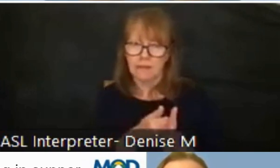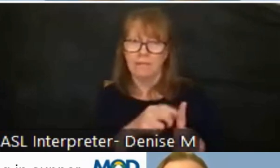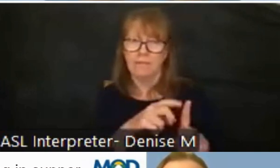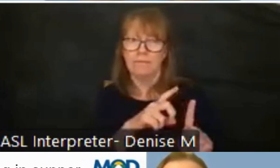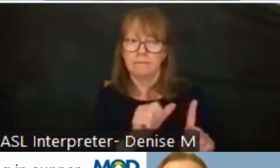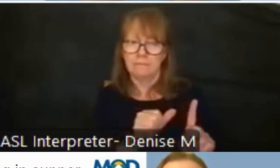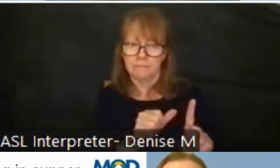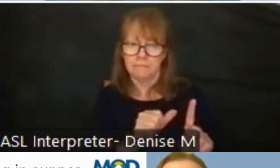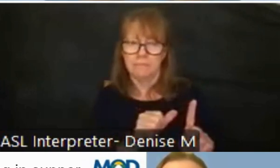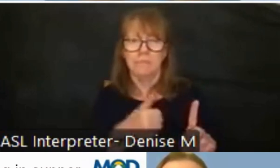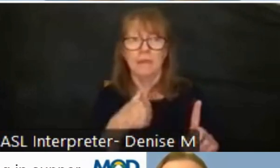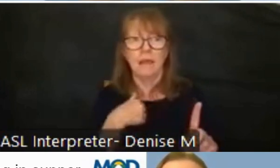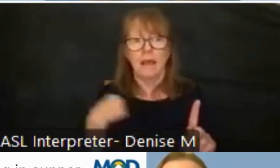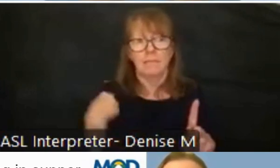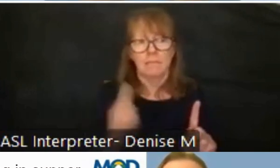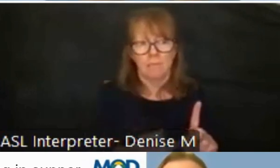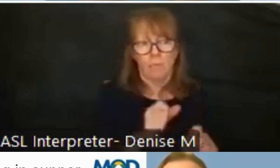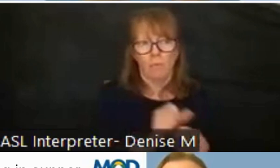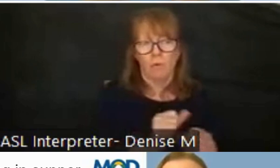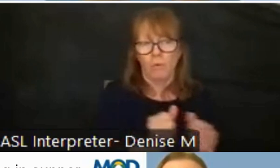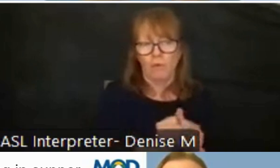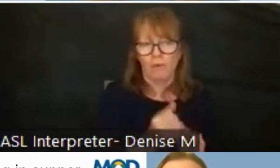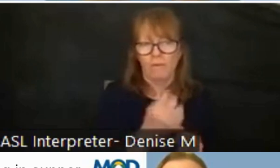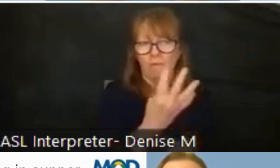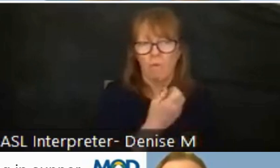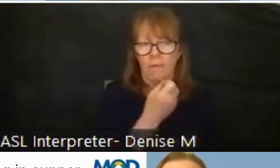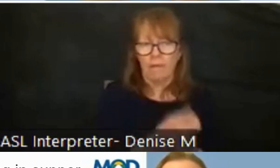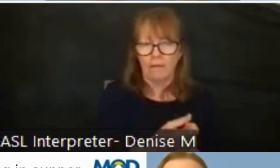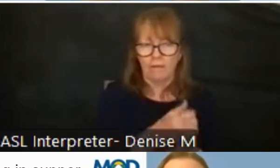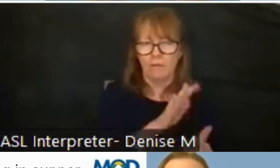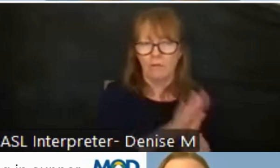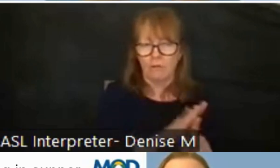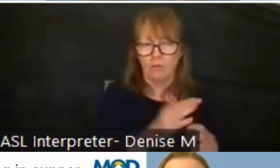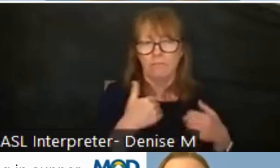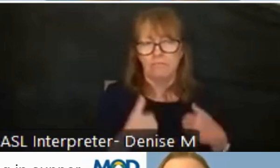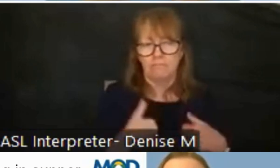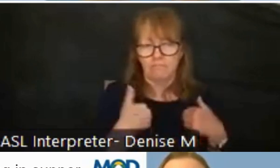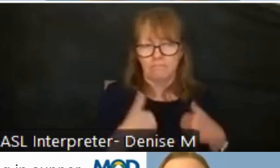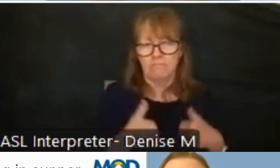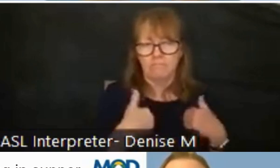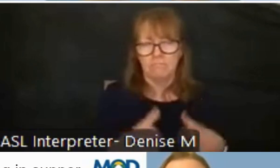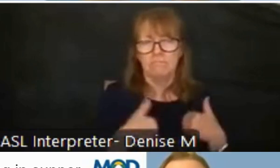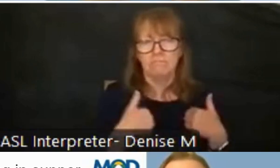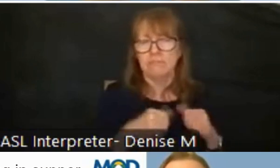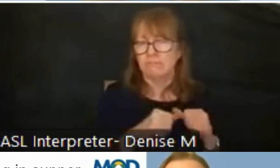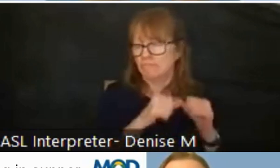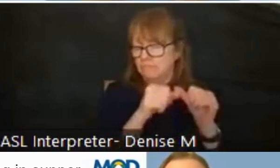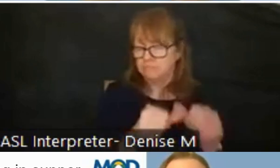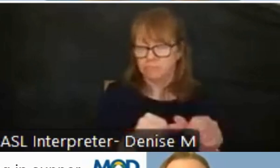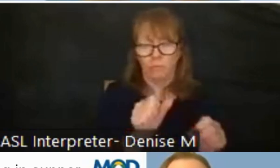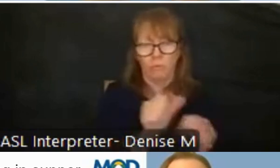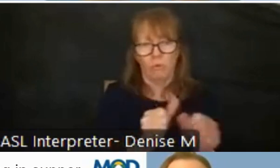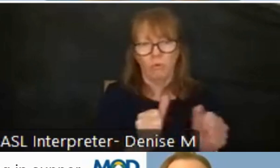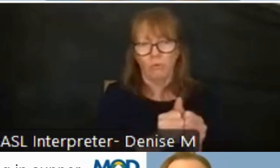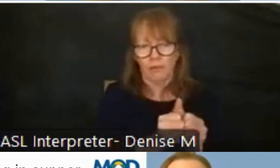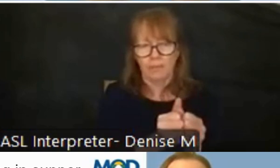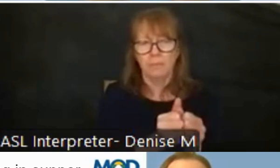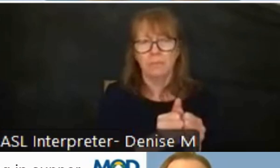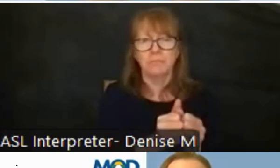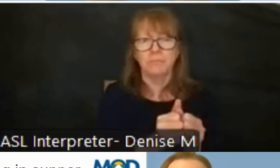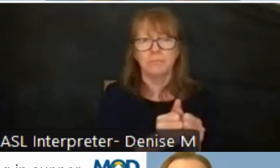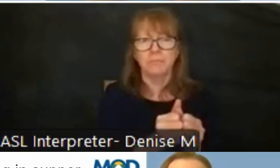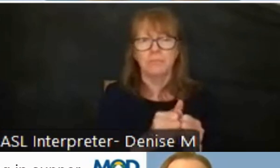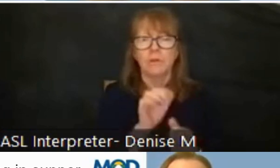Tia's pulmonologist for 4 years, and I continue to be a part of her care team. I'm writing in support of Tia's reasonable